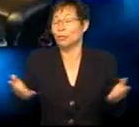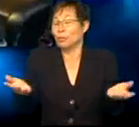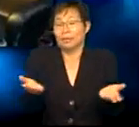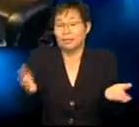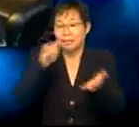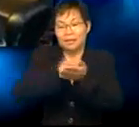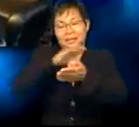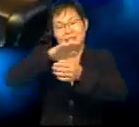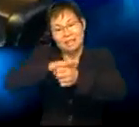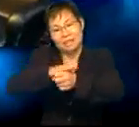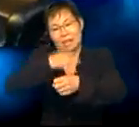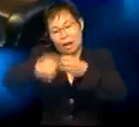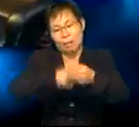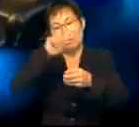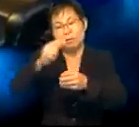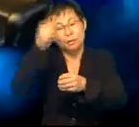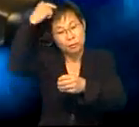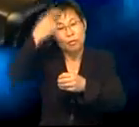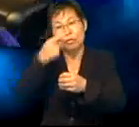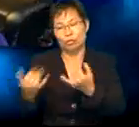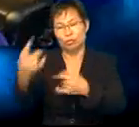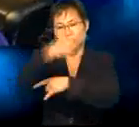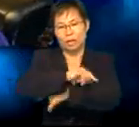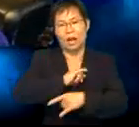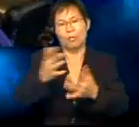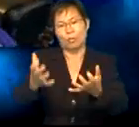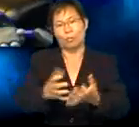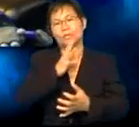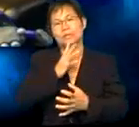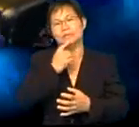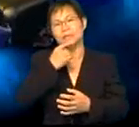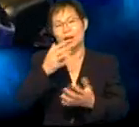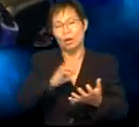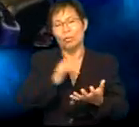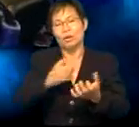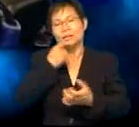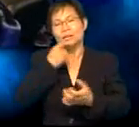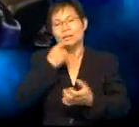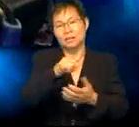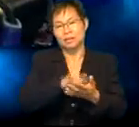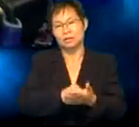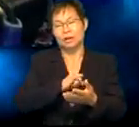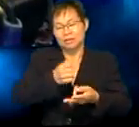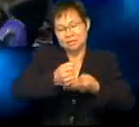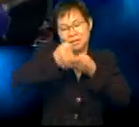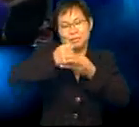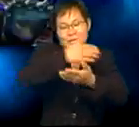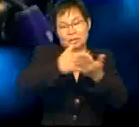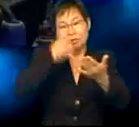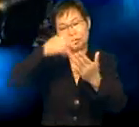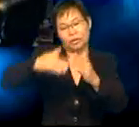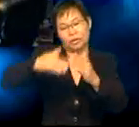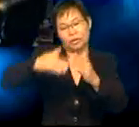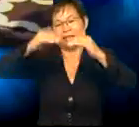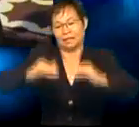Wow, that's enough about the brain for today. I would like to tell you more, but I'll save some for the next